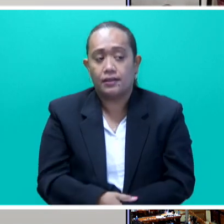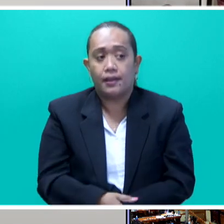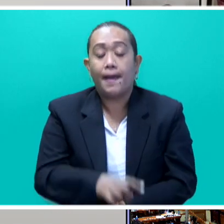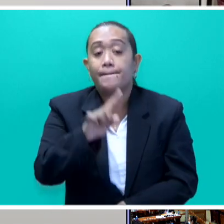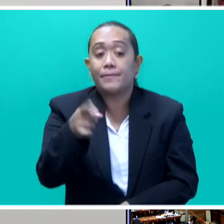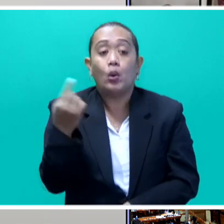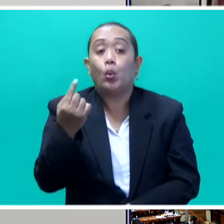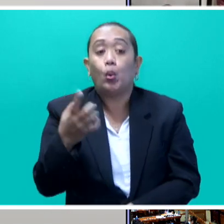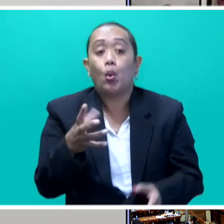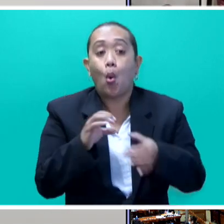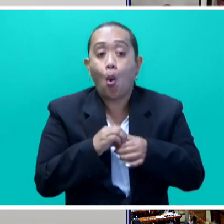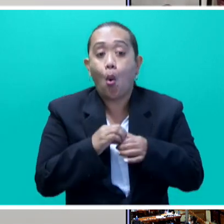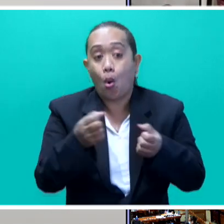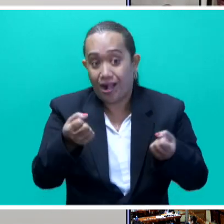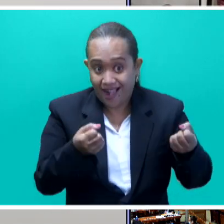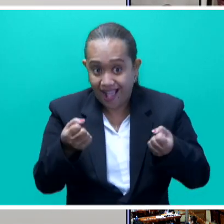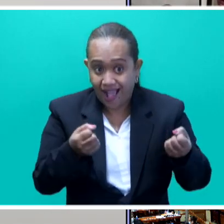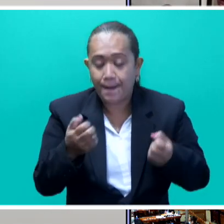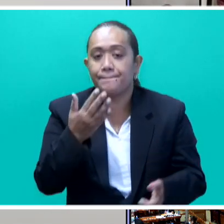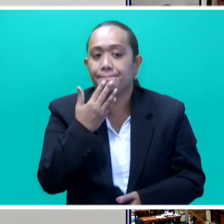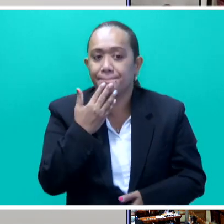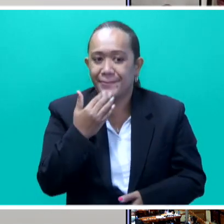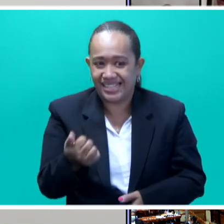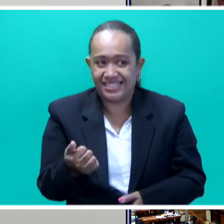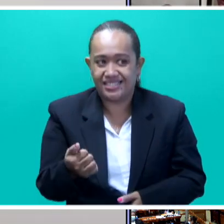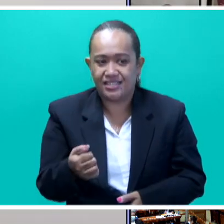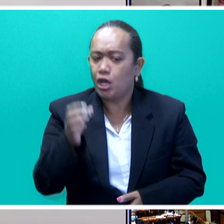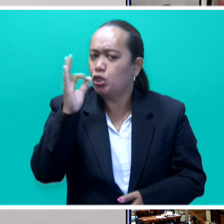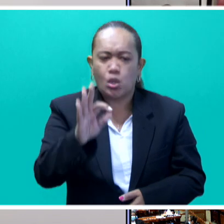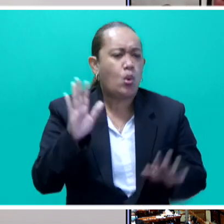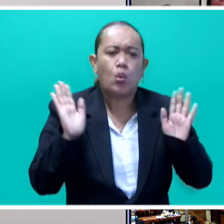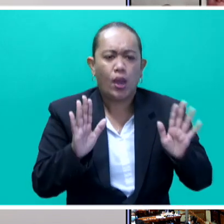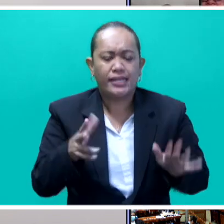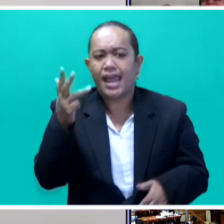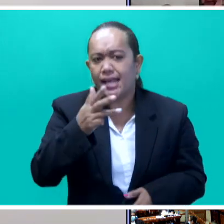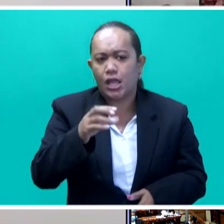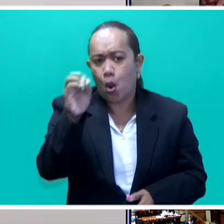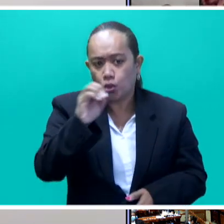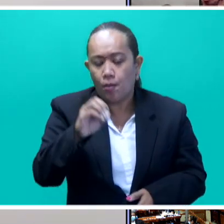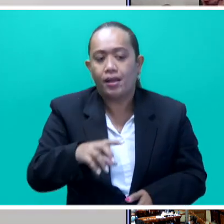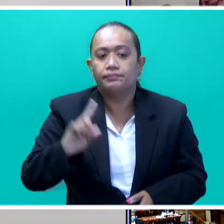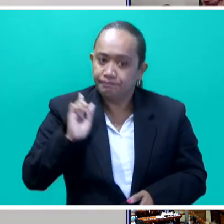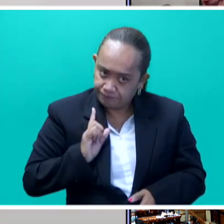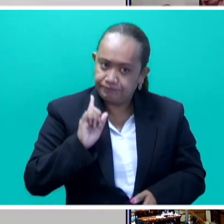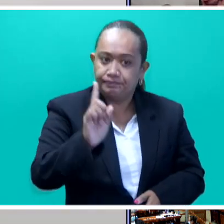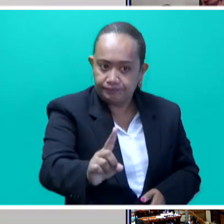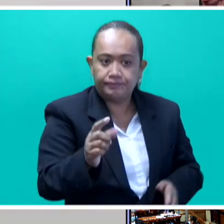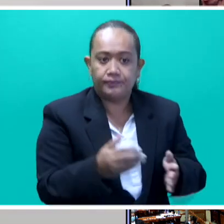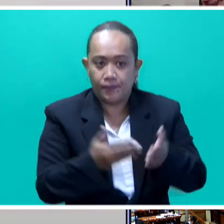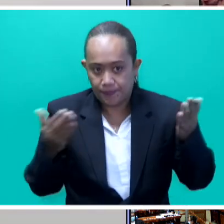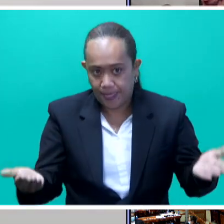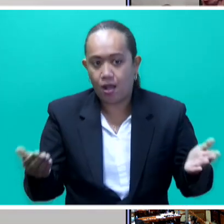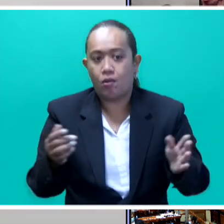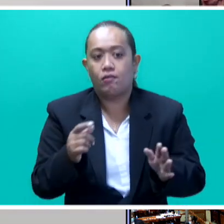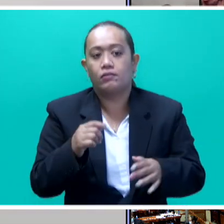owners, Honourable Speaker, sir, are urged not to actually wait till the 19th of October, but to renew the registration of vehicles as soon as